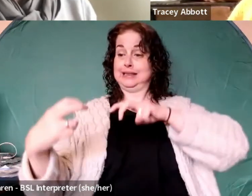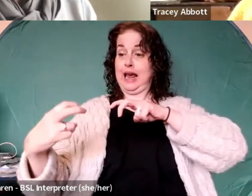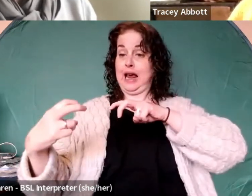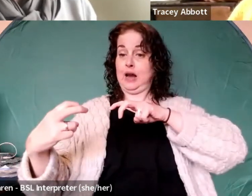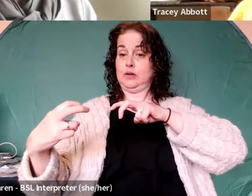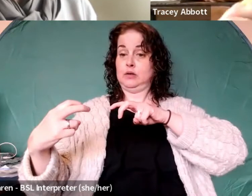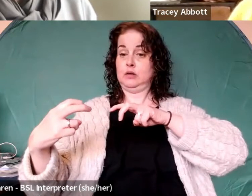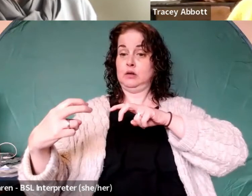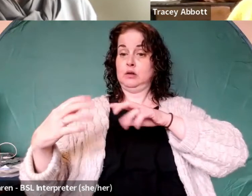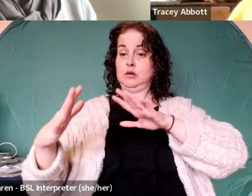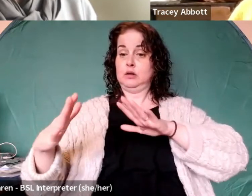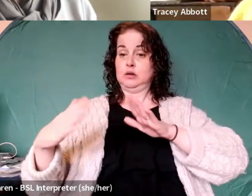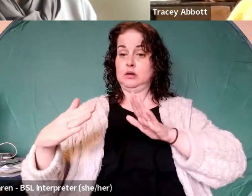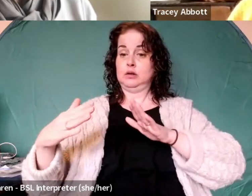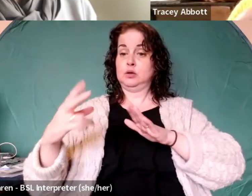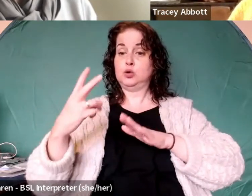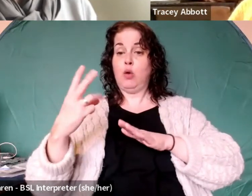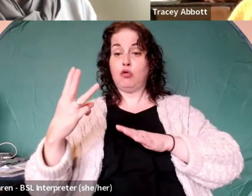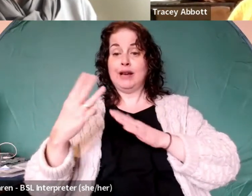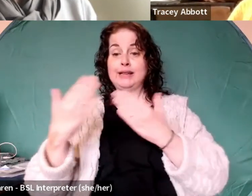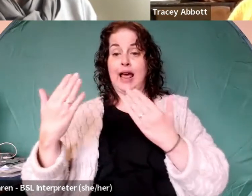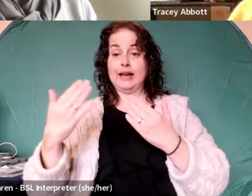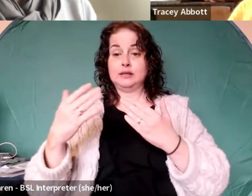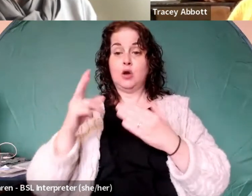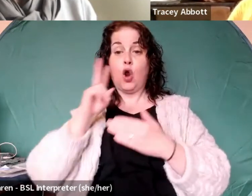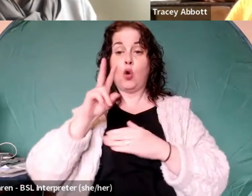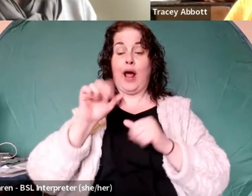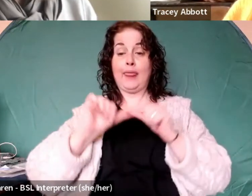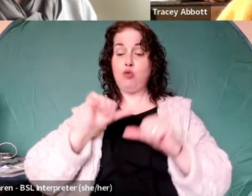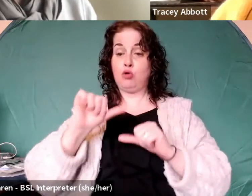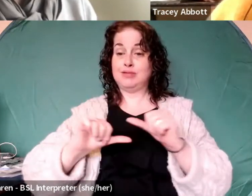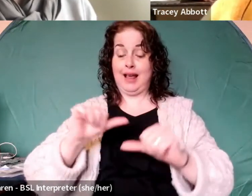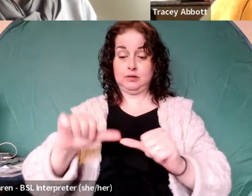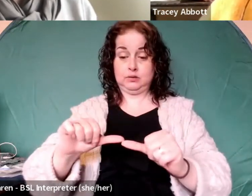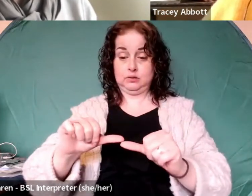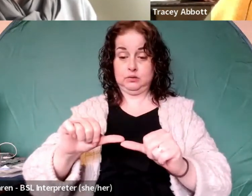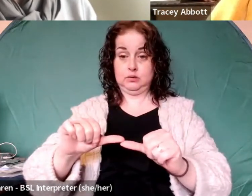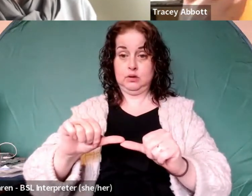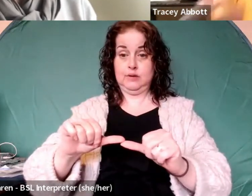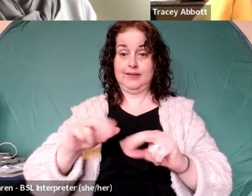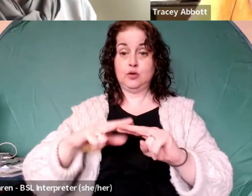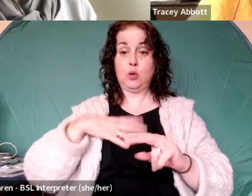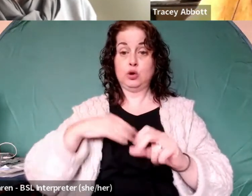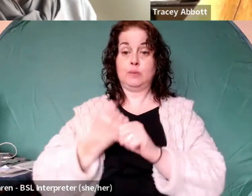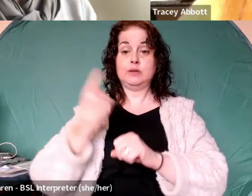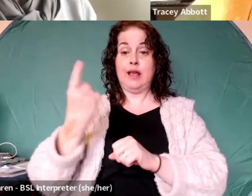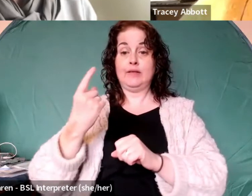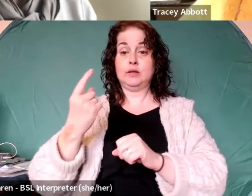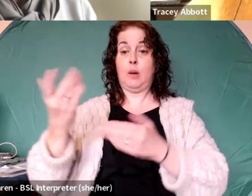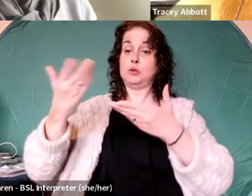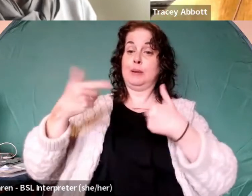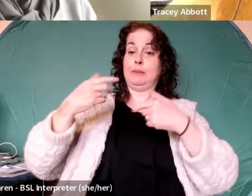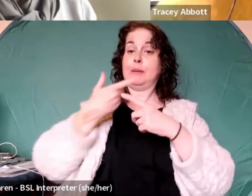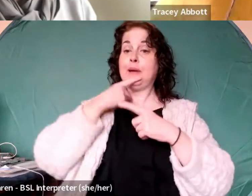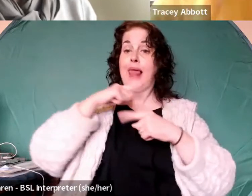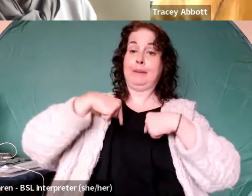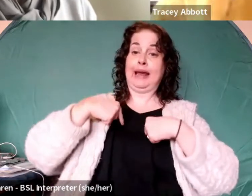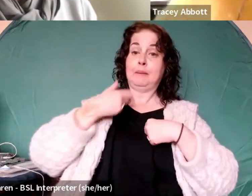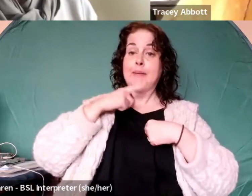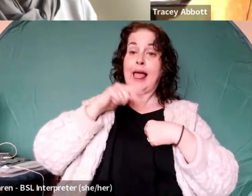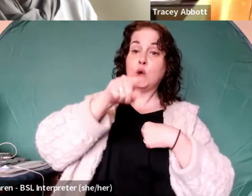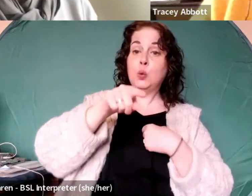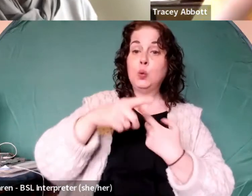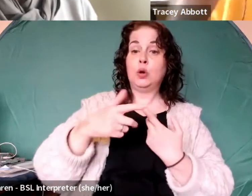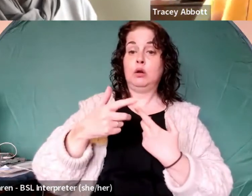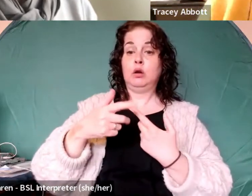some time out, take 2 or 3 days out, and look at the process. And if they don't want to do it themselves, come to people like me, come to people like you, go to people